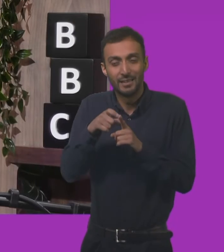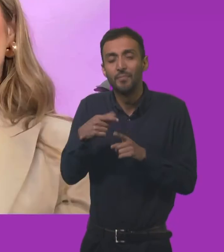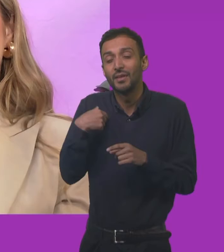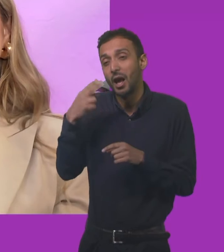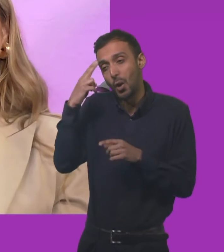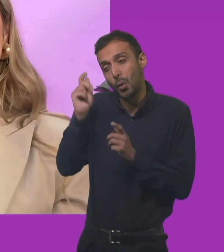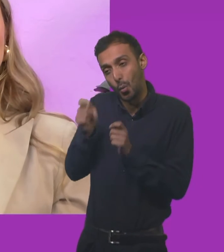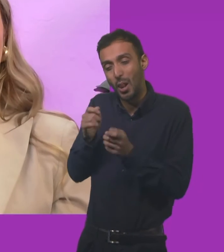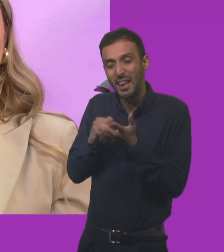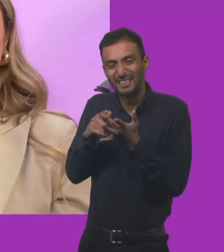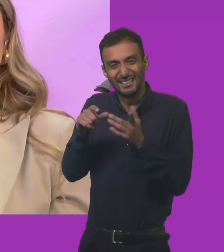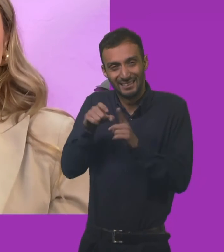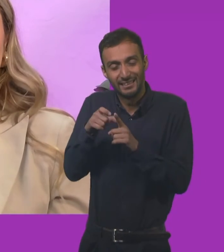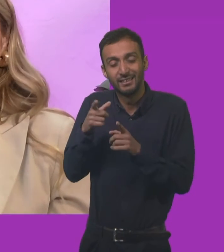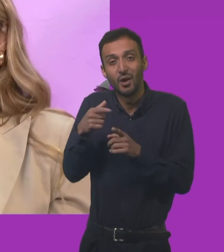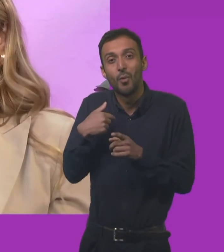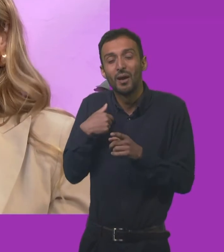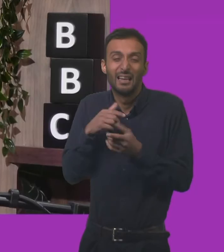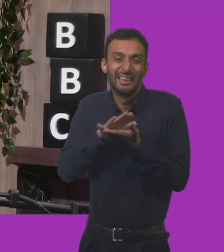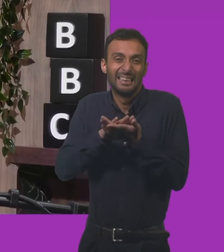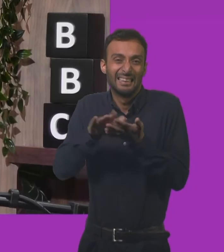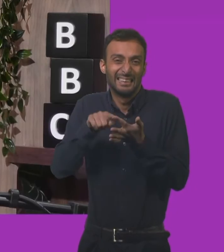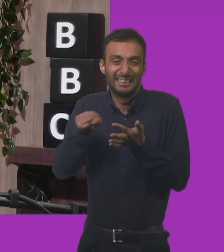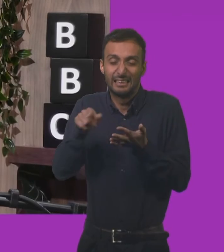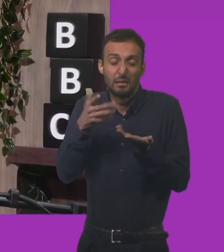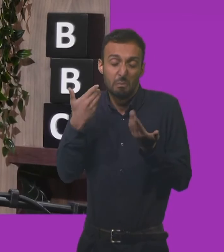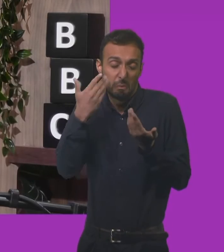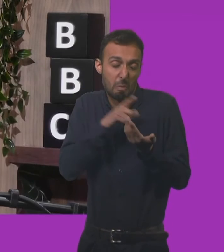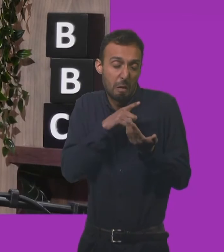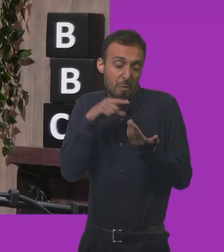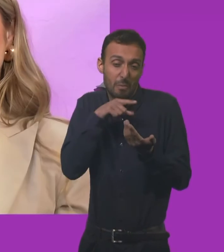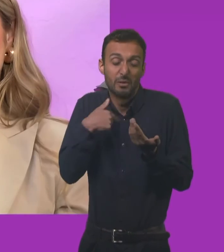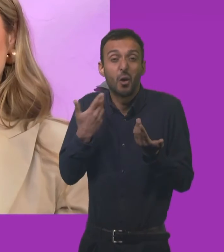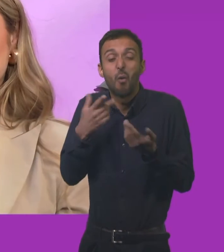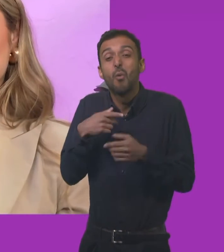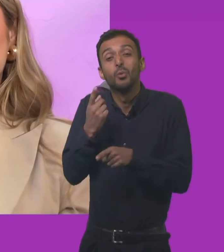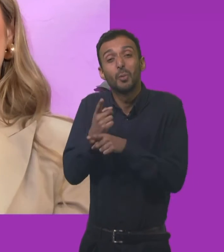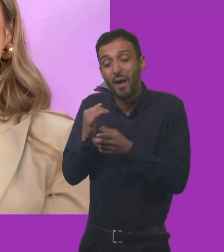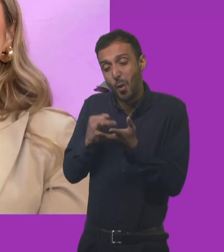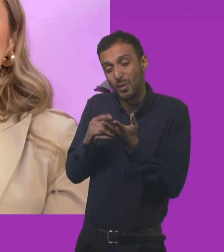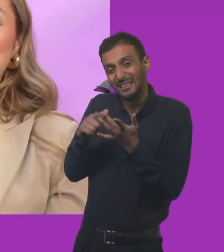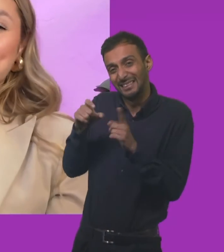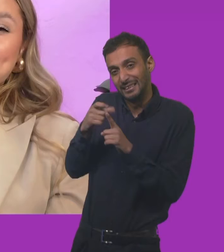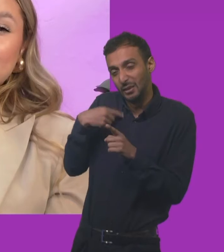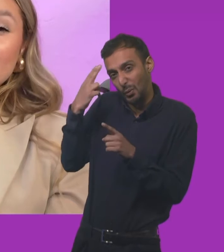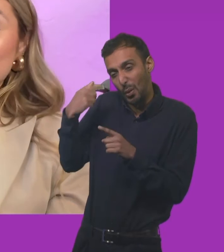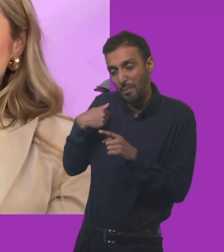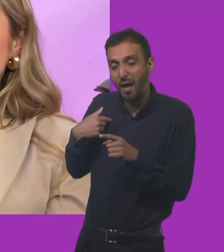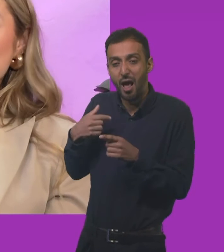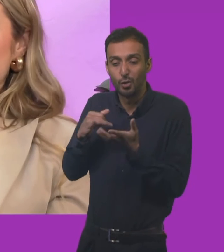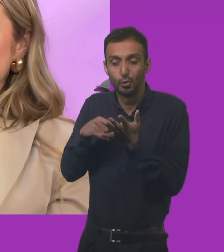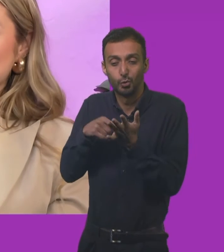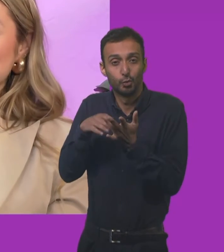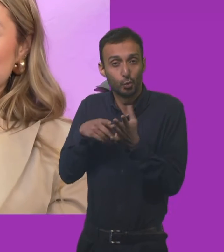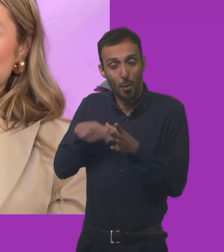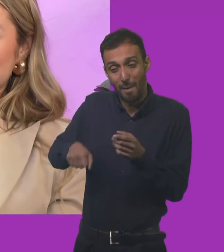on. So if I relate to, and I call him a he for some reason as well. So if I relate to my stoma as Sid, that's who I'm talking about. Great. Okay. He's pretty